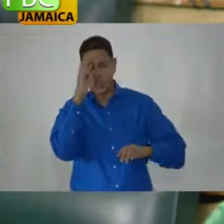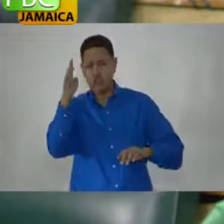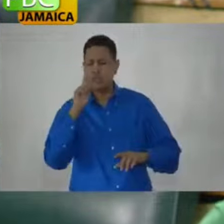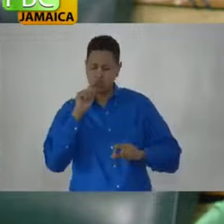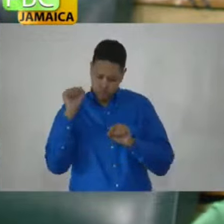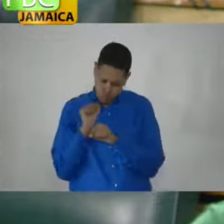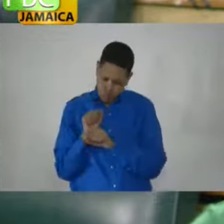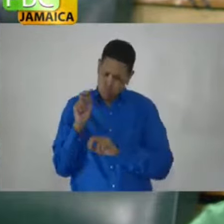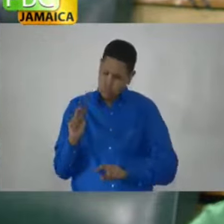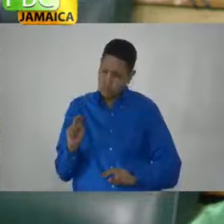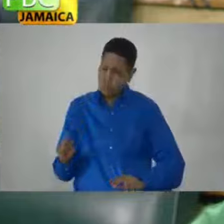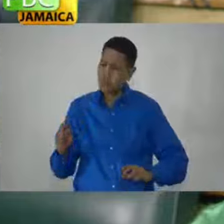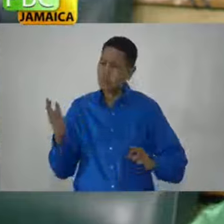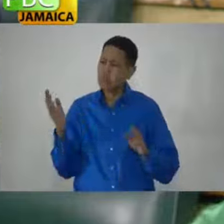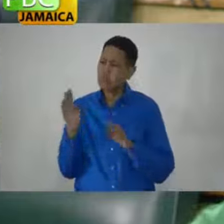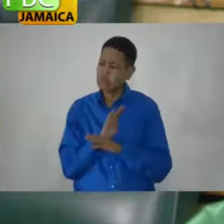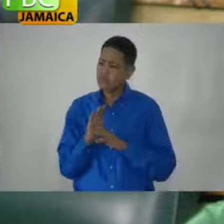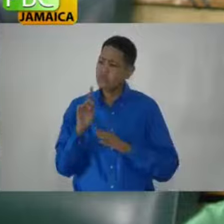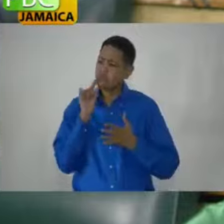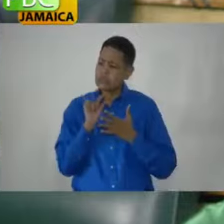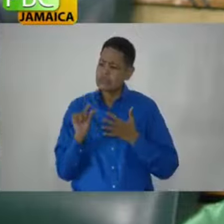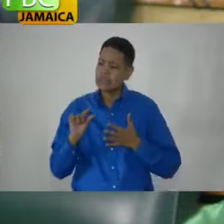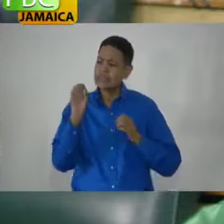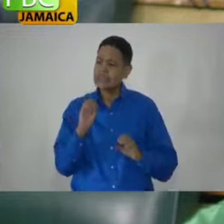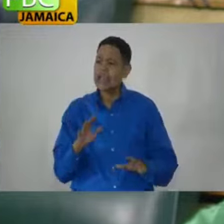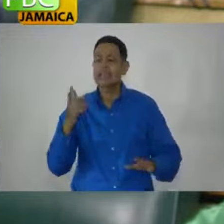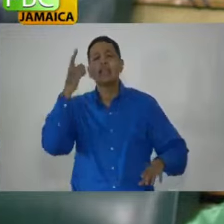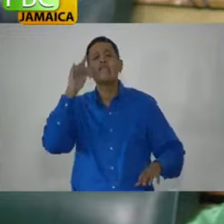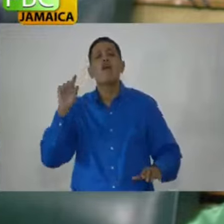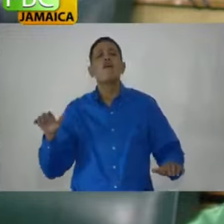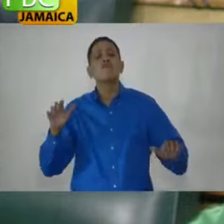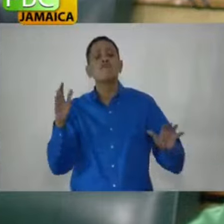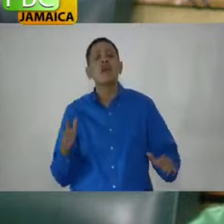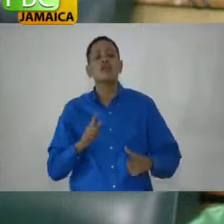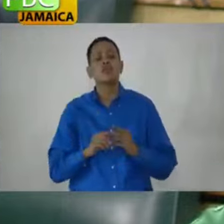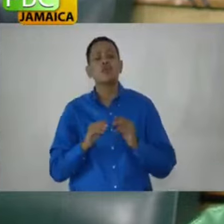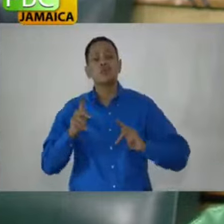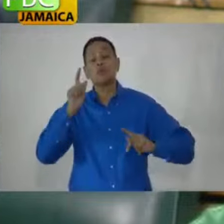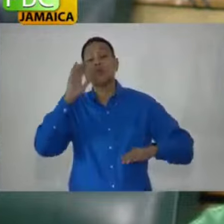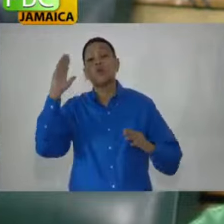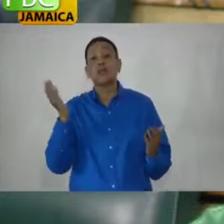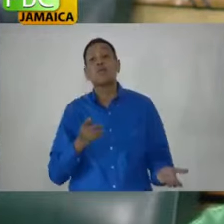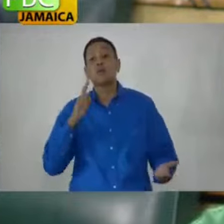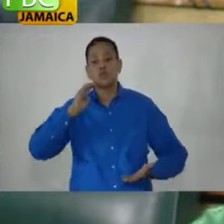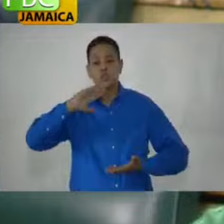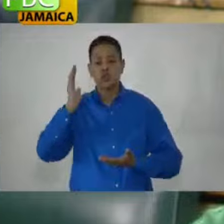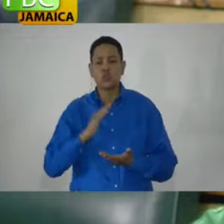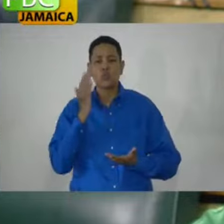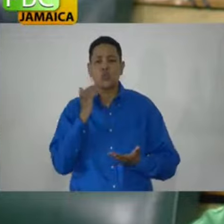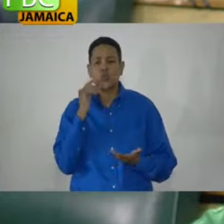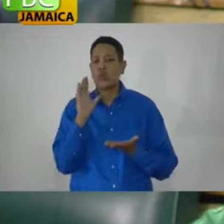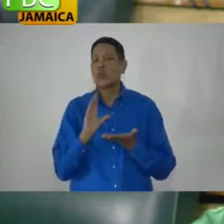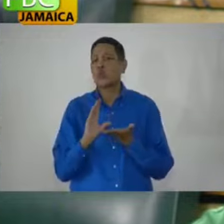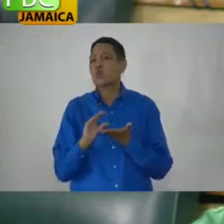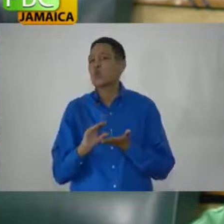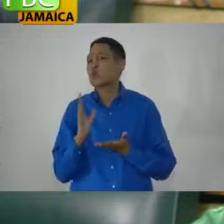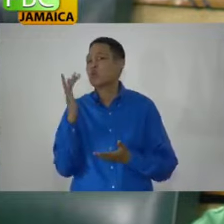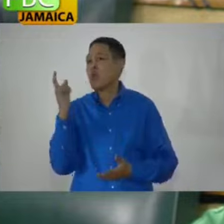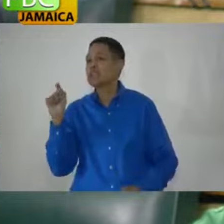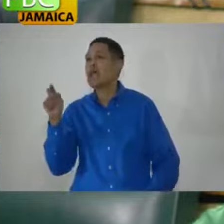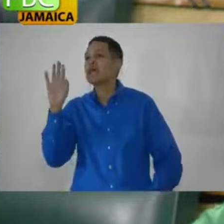genuine commercial incentive for manufacturers and importers to reduce the sugar content of